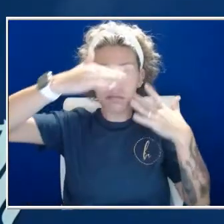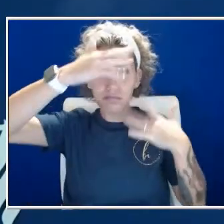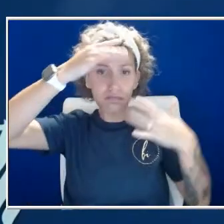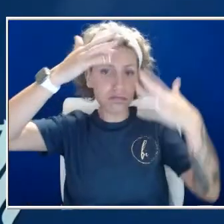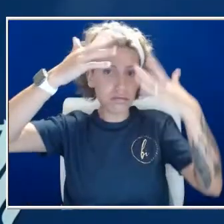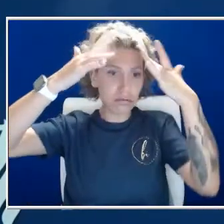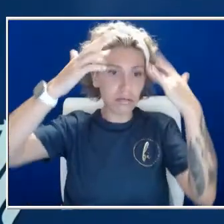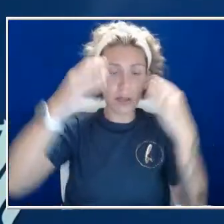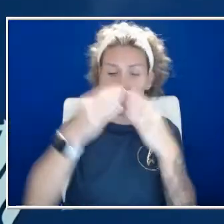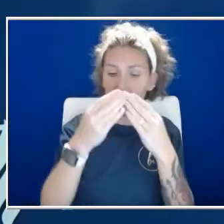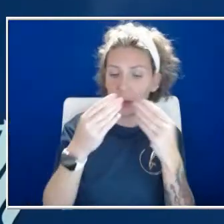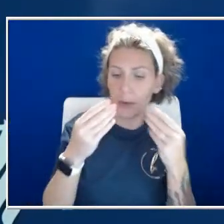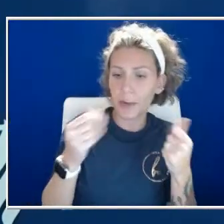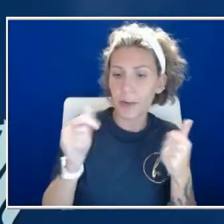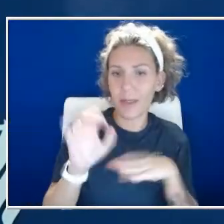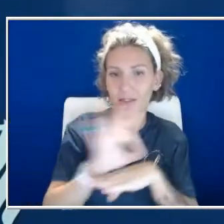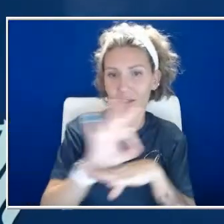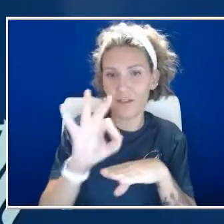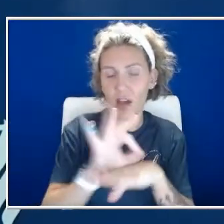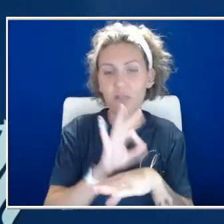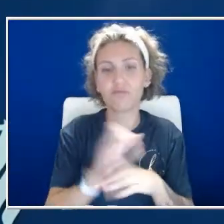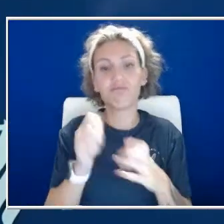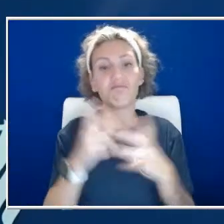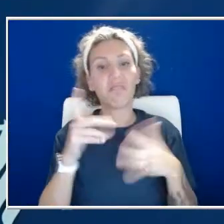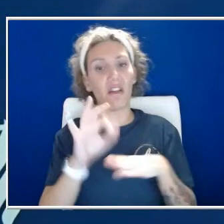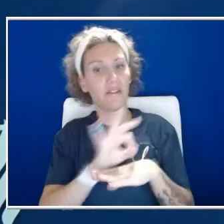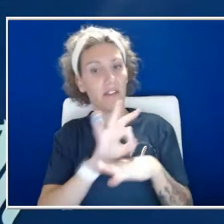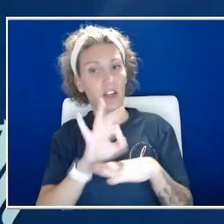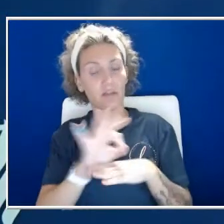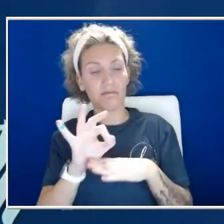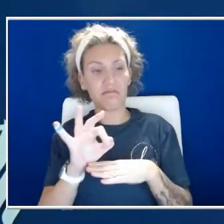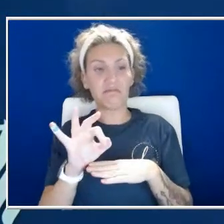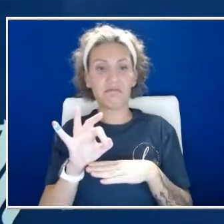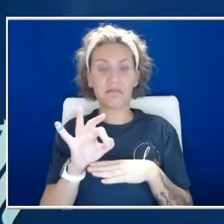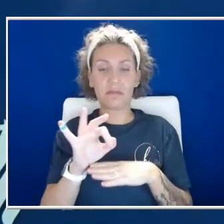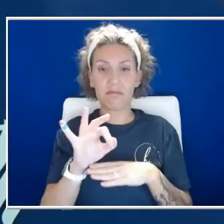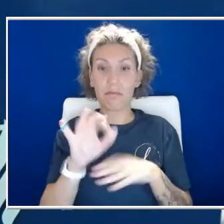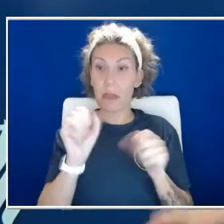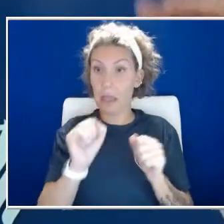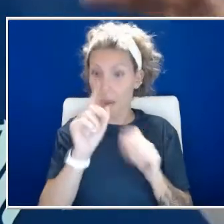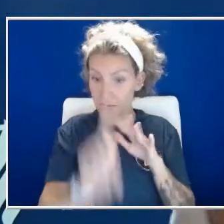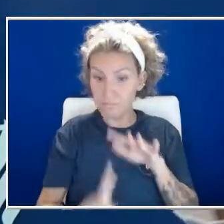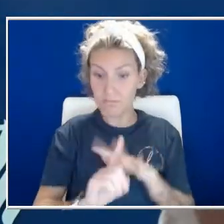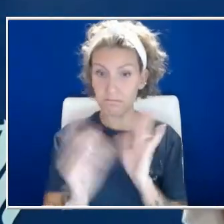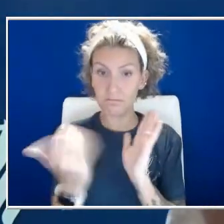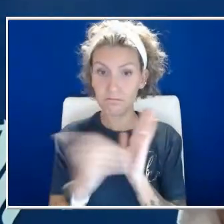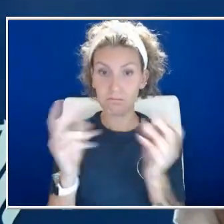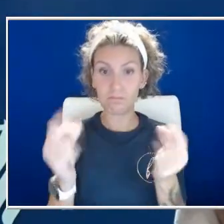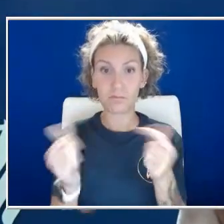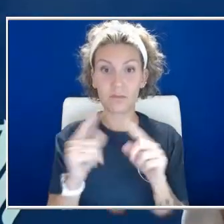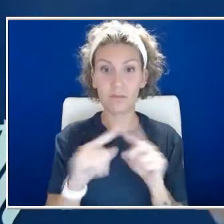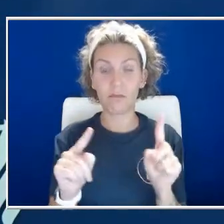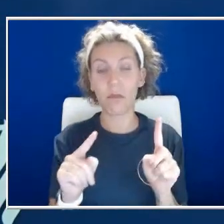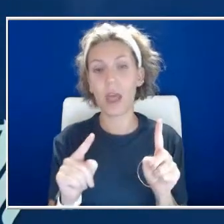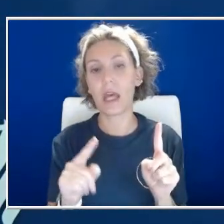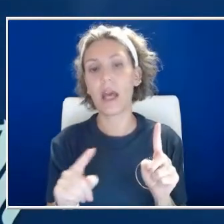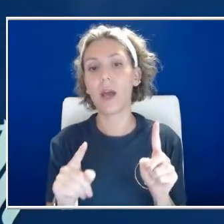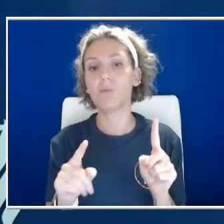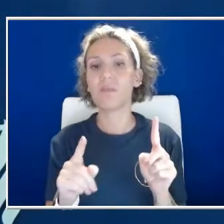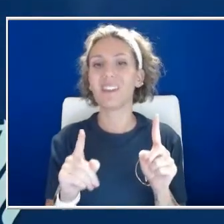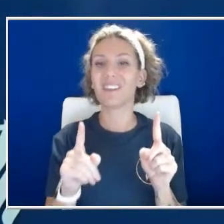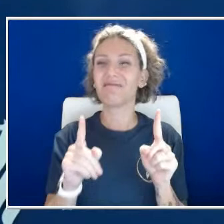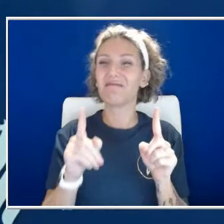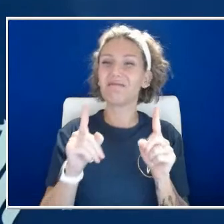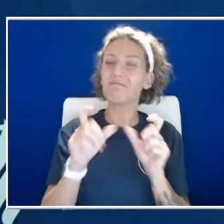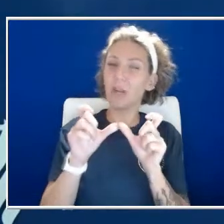that function. So a lot of function can come back suddenly, but the protracted effort over time is what makes